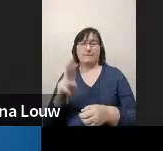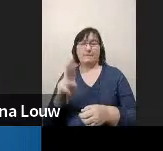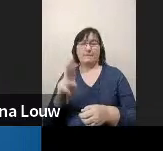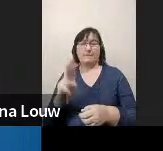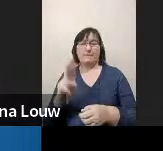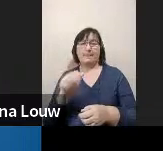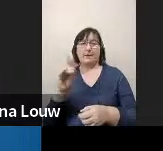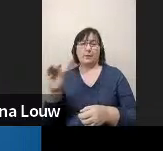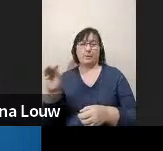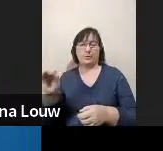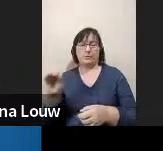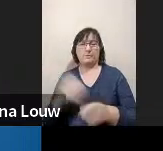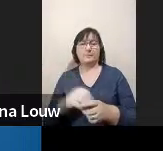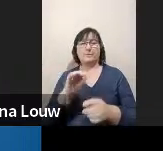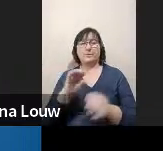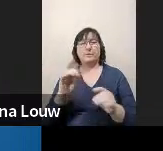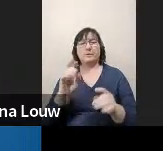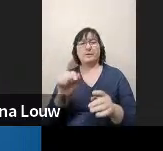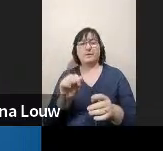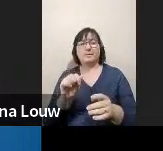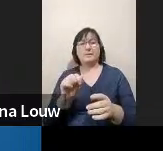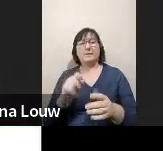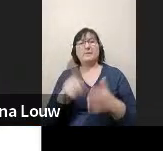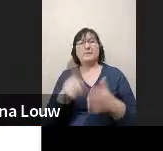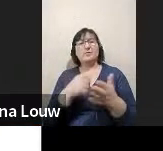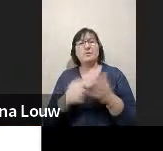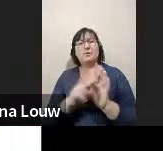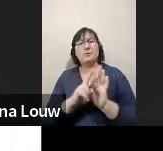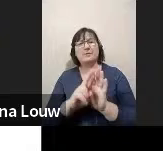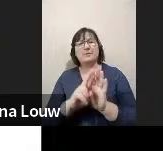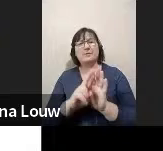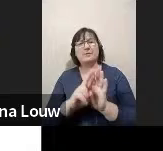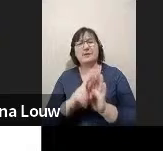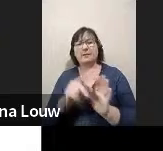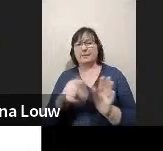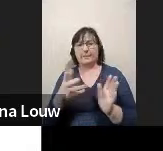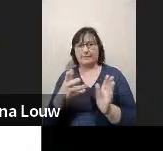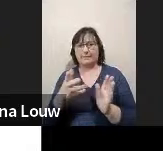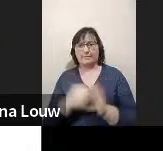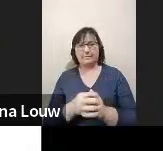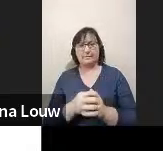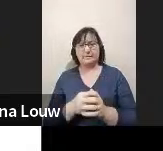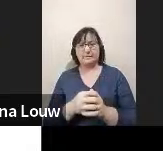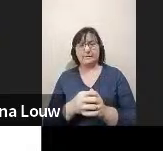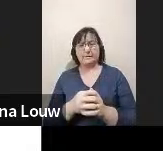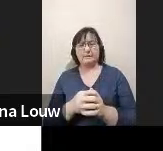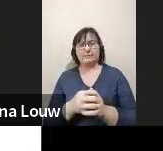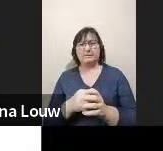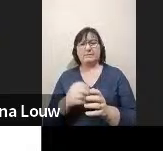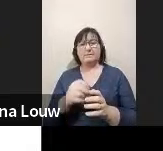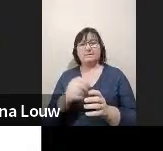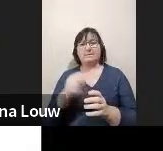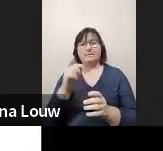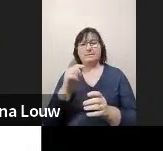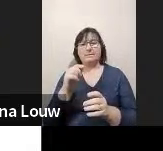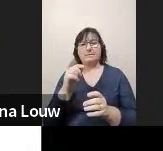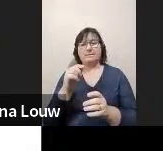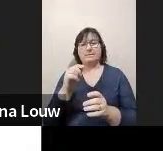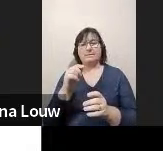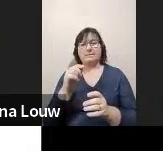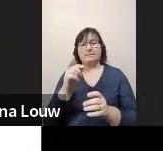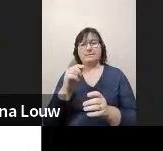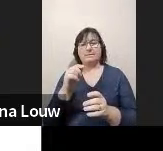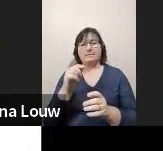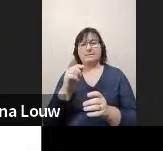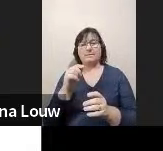registered representatives. To give effect to our mandate, our strategic intent is to develop and administer a